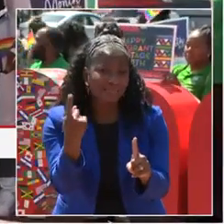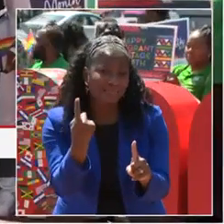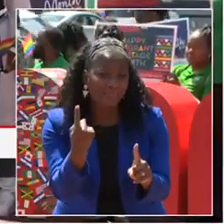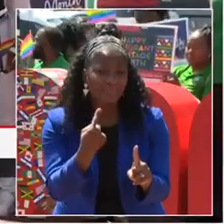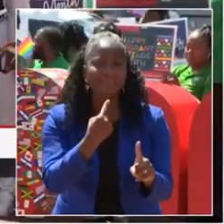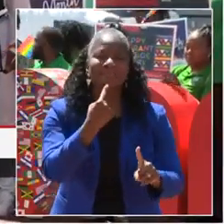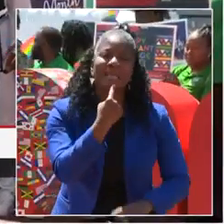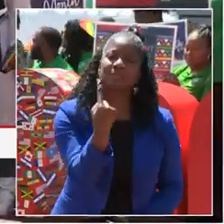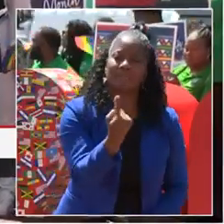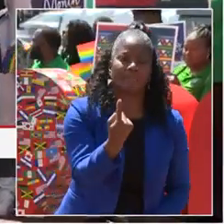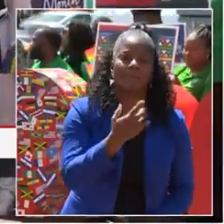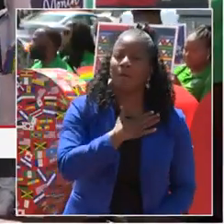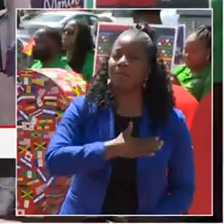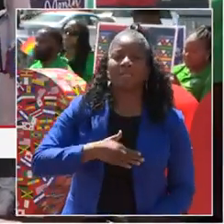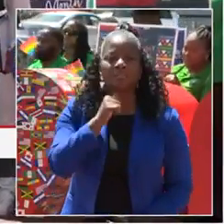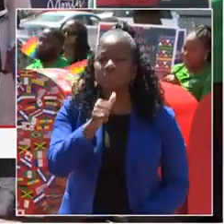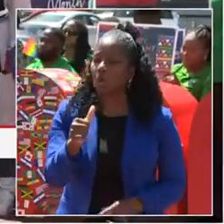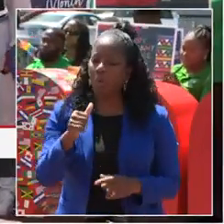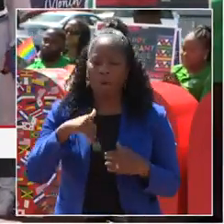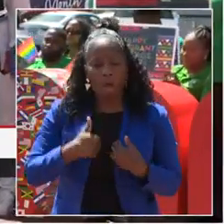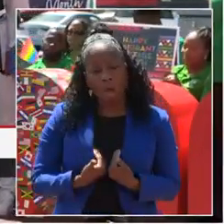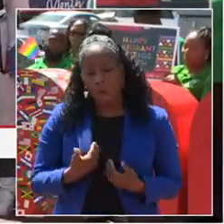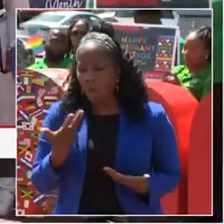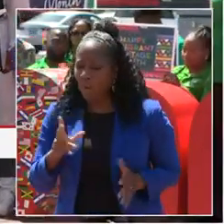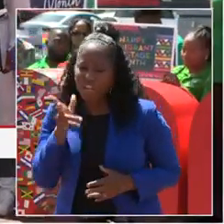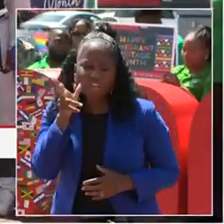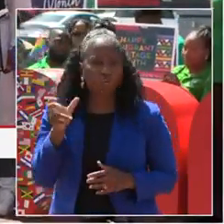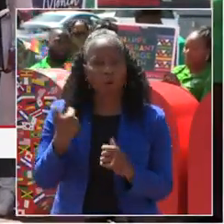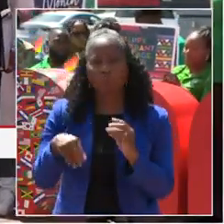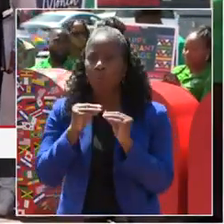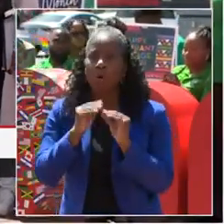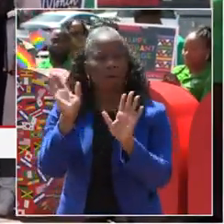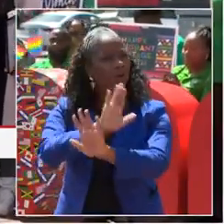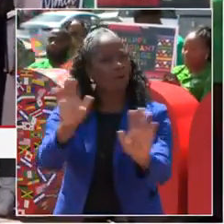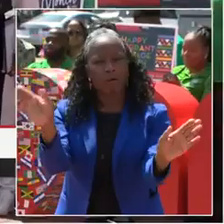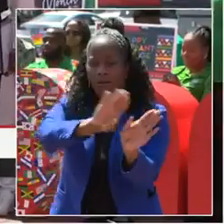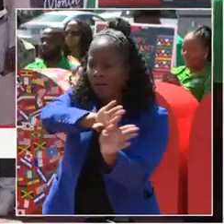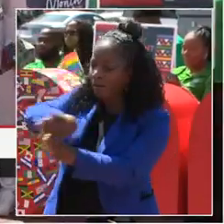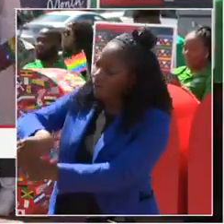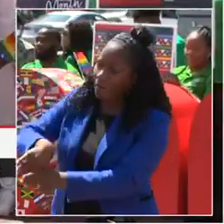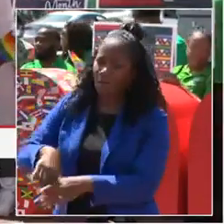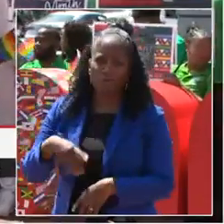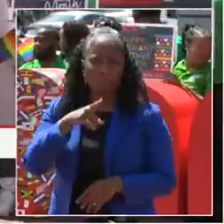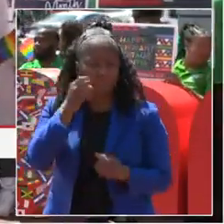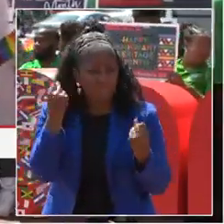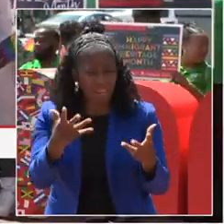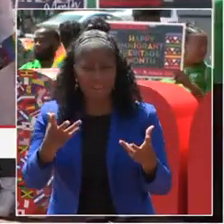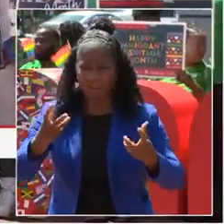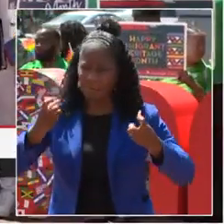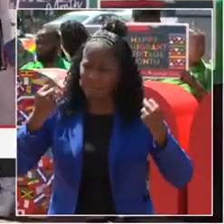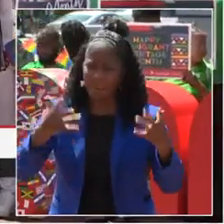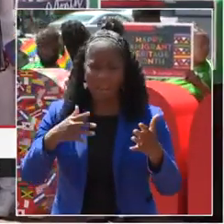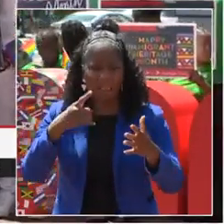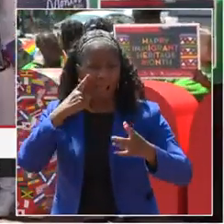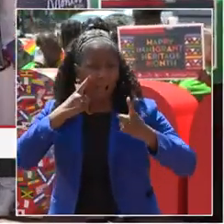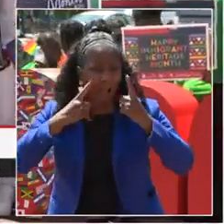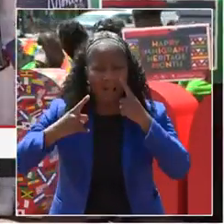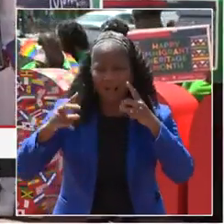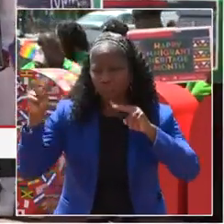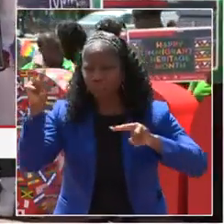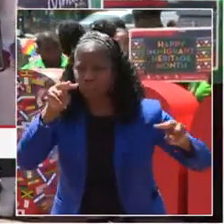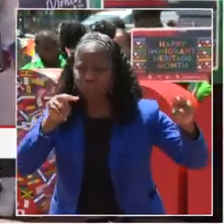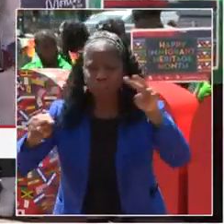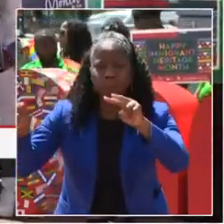something. Don't get tired of hearing us say that. Because there are literally thousands upon thousands of eyes out there on